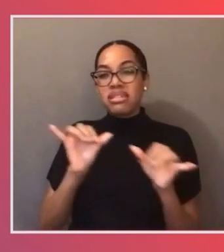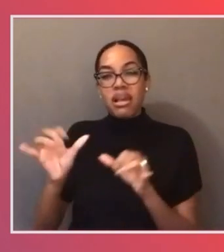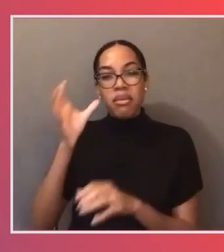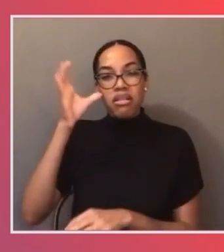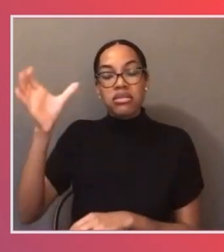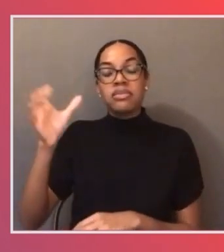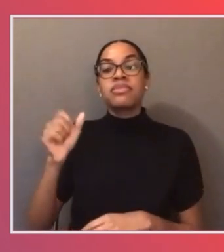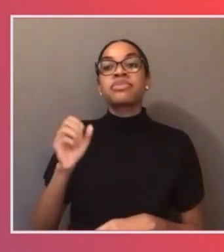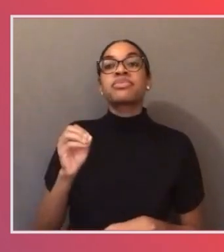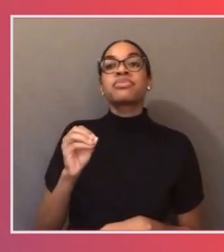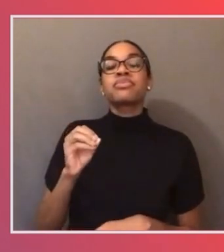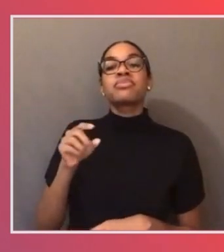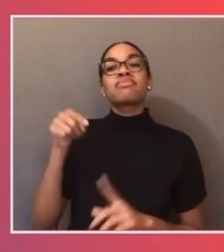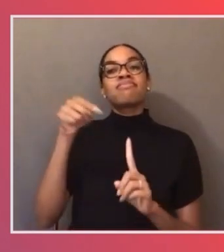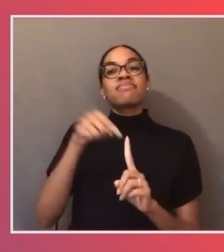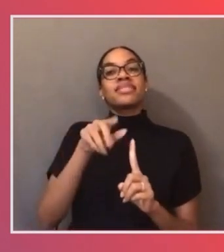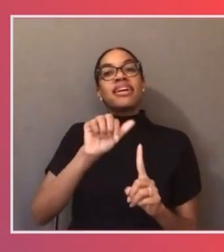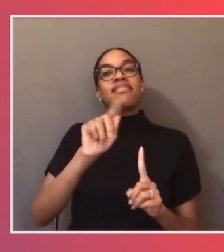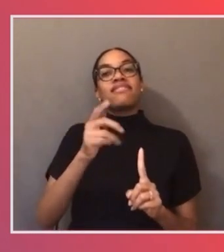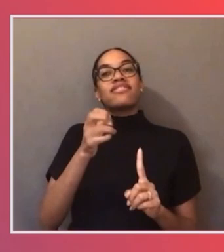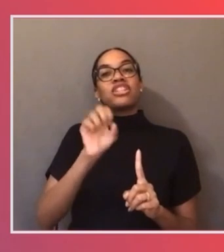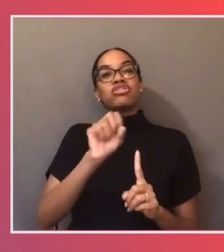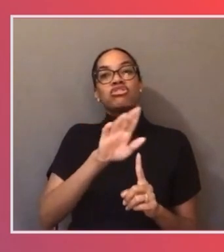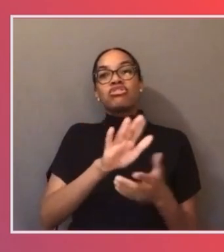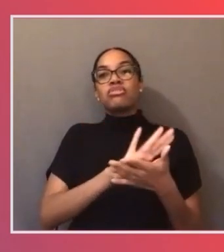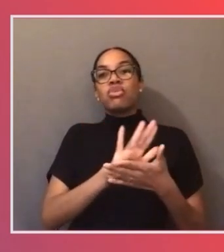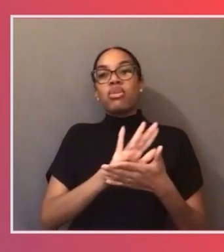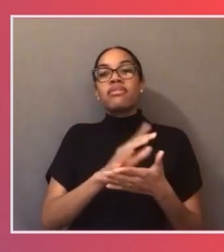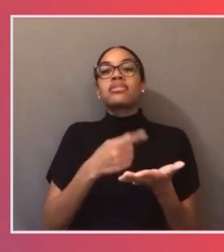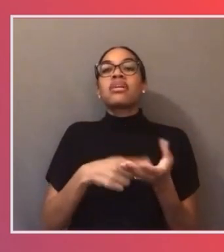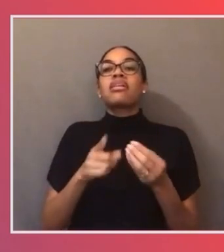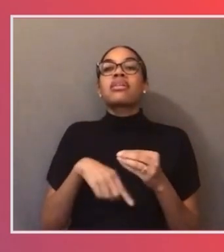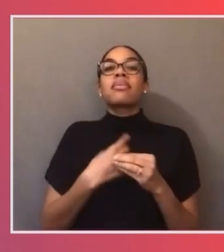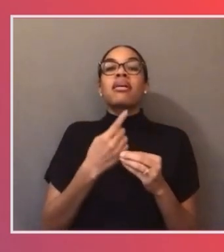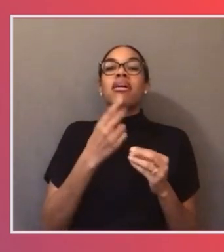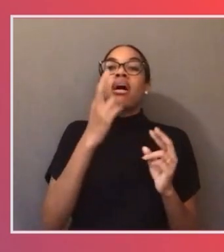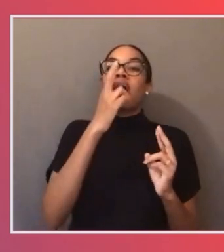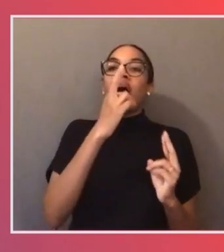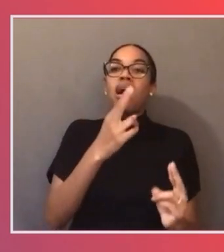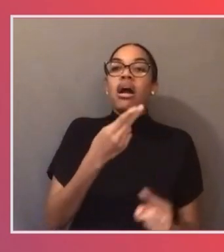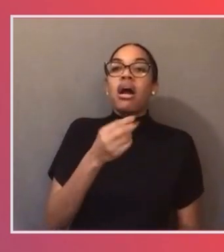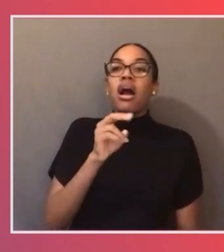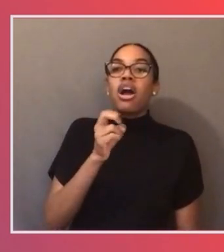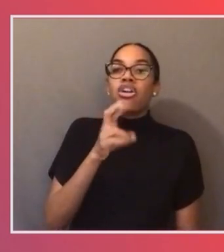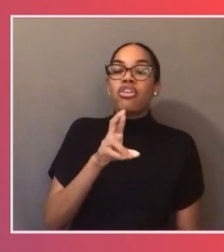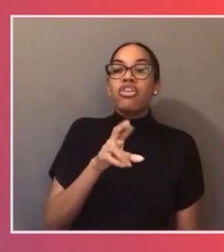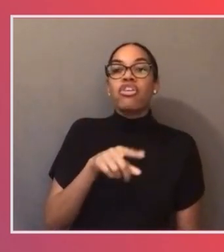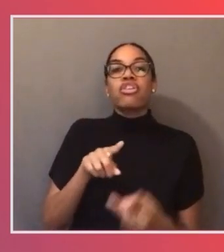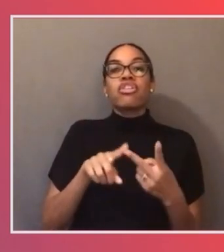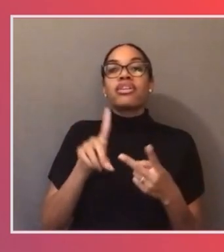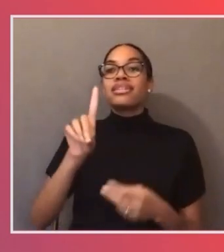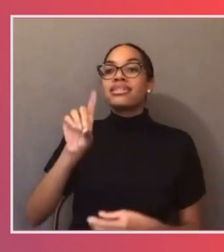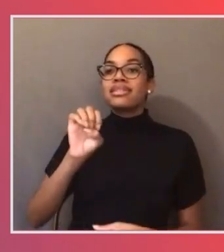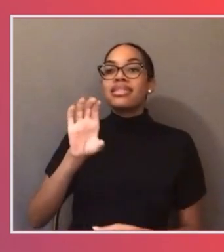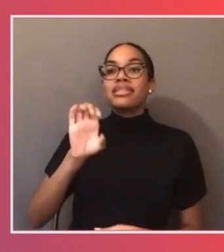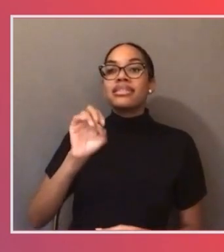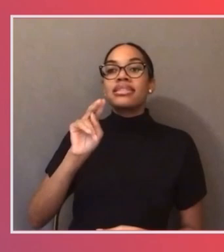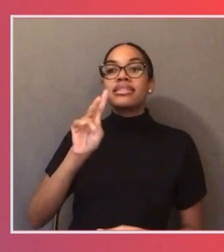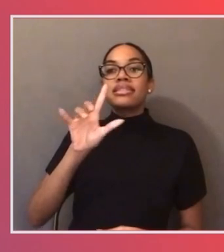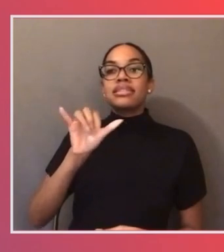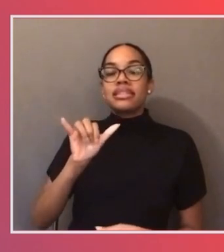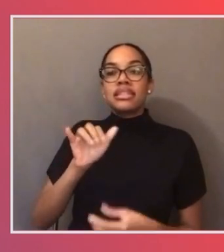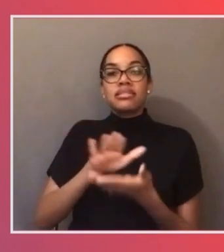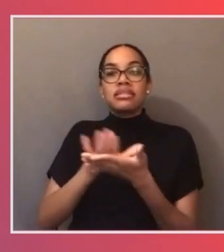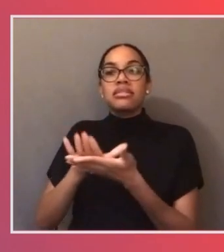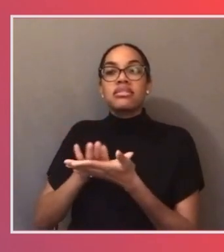course, are committed to honoring the dignity of work, protecting the most vulnerable, respecting